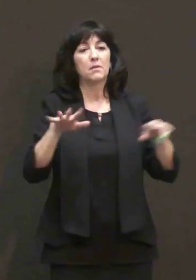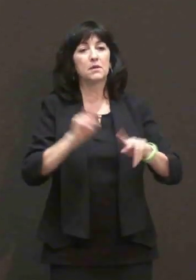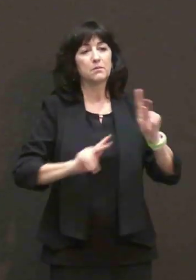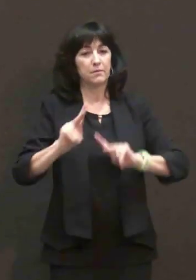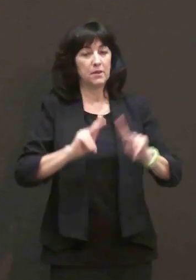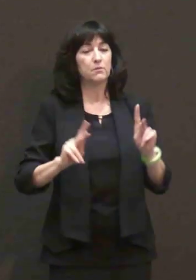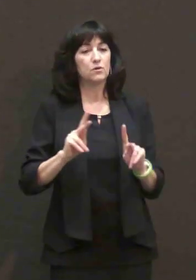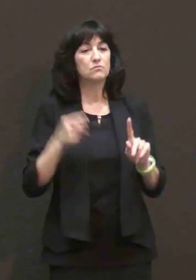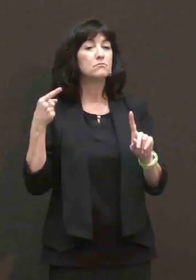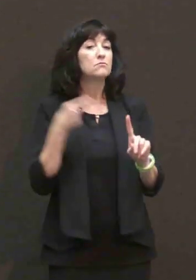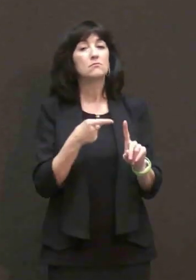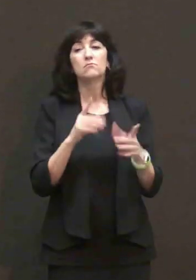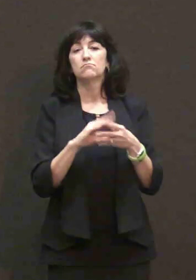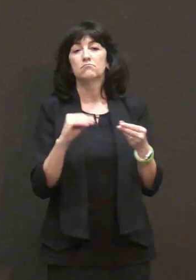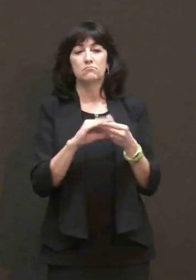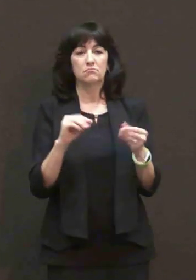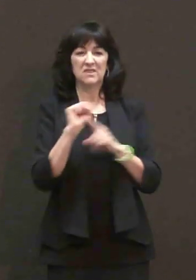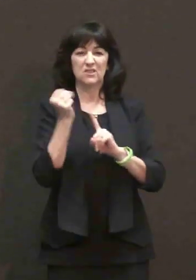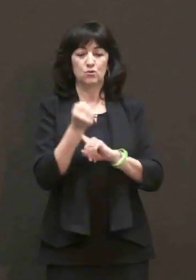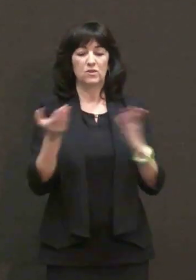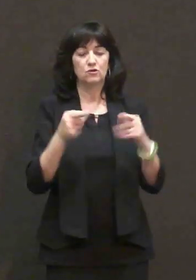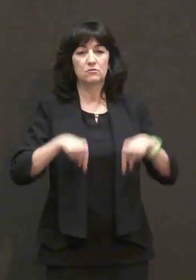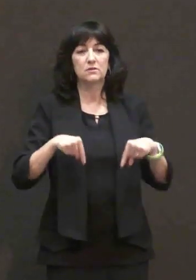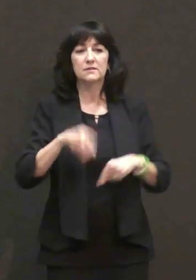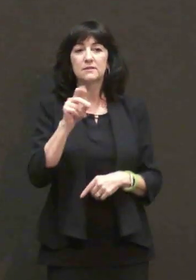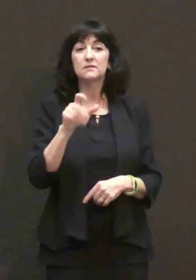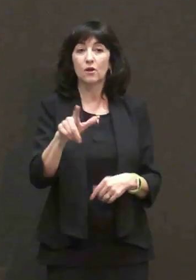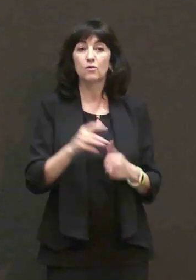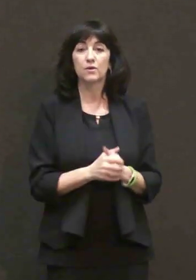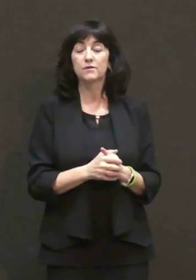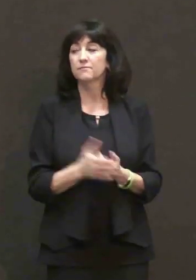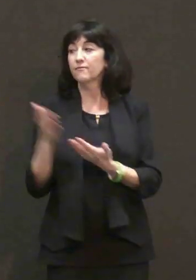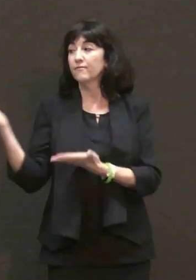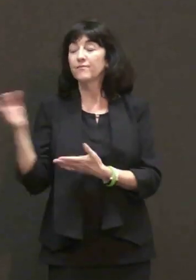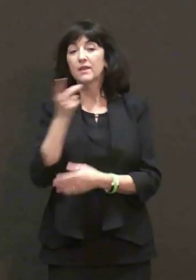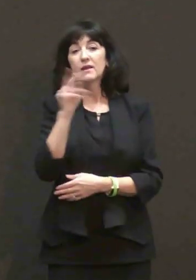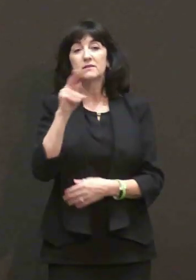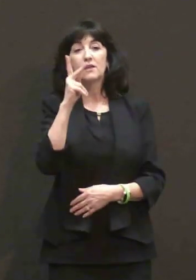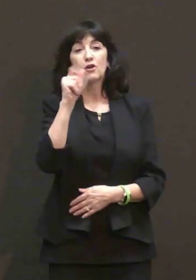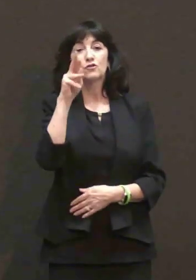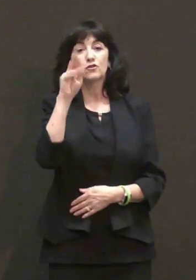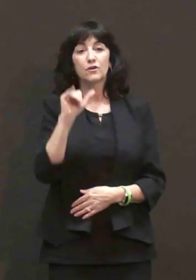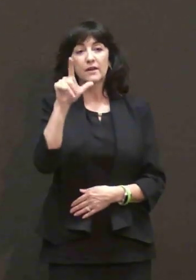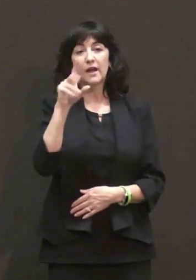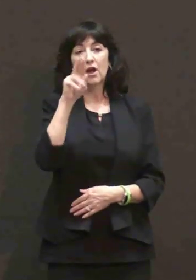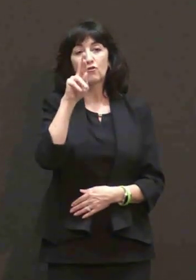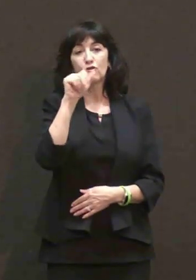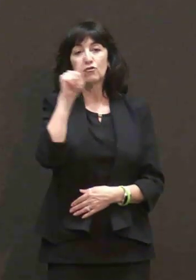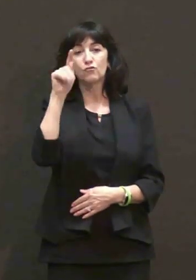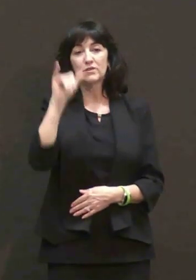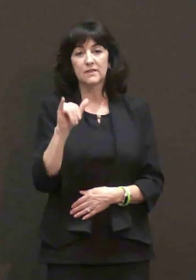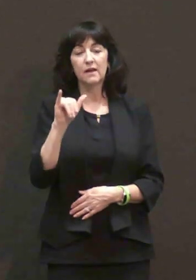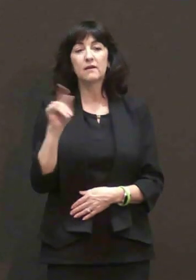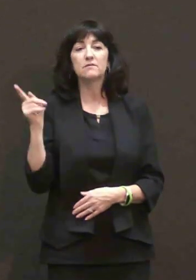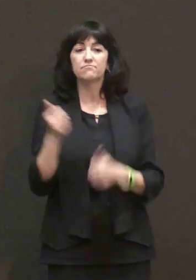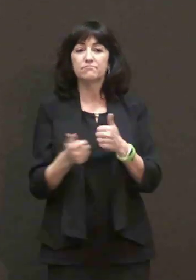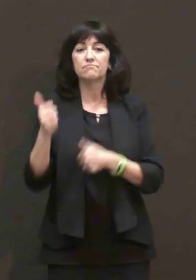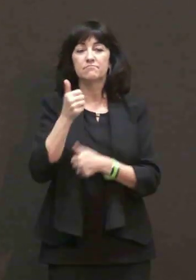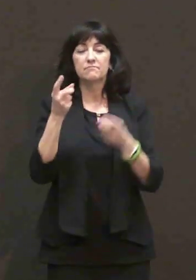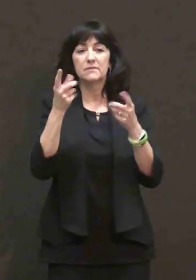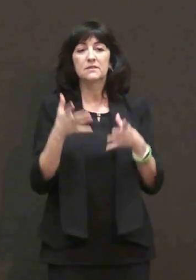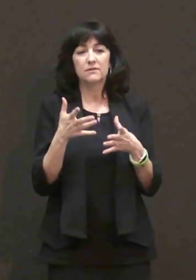here in Delaware. I'll start with that. Dr. Rattay, Karyl Rattay, who's the director of the Division of Public Health, she and her